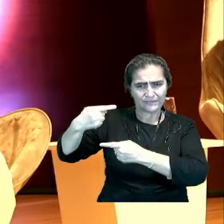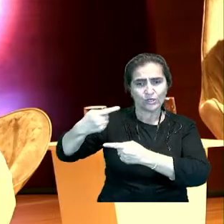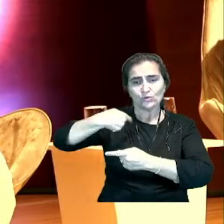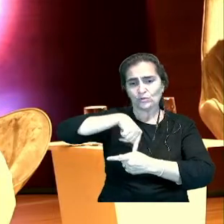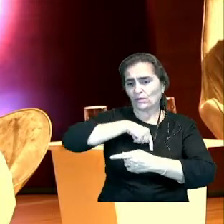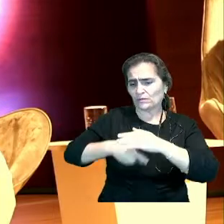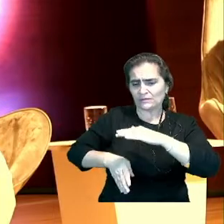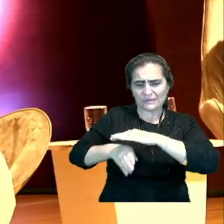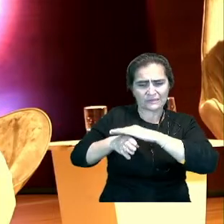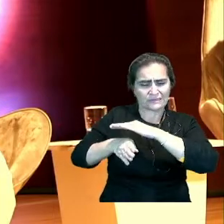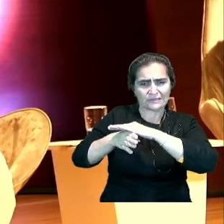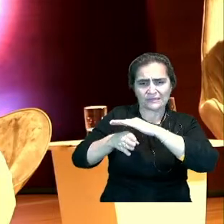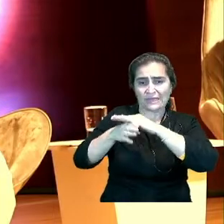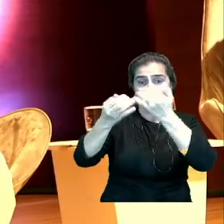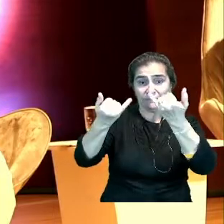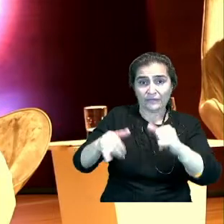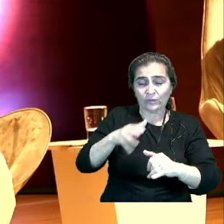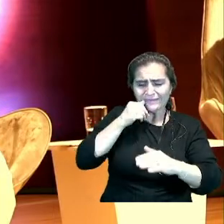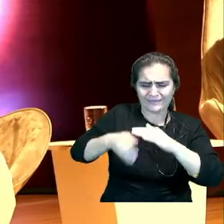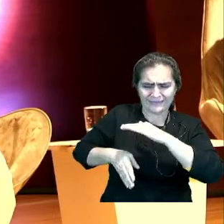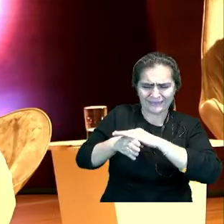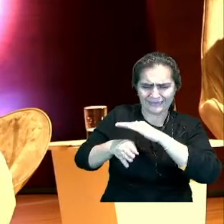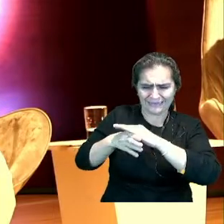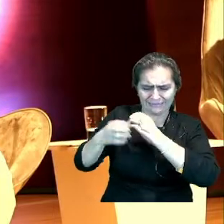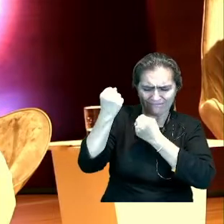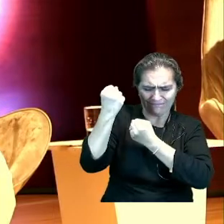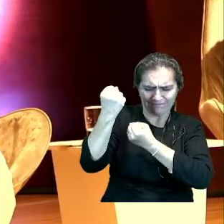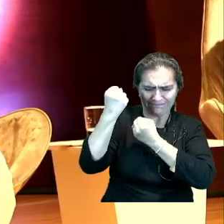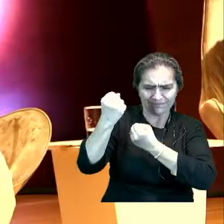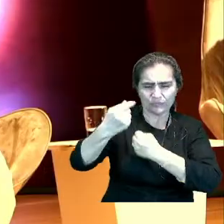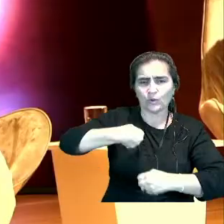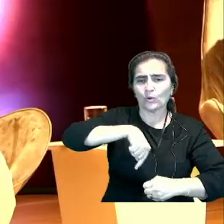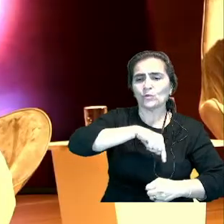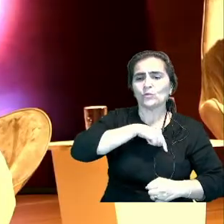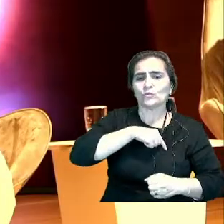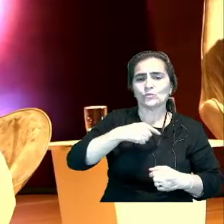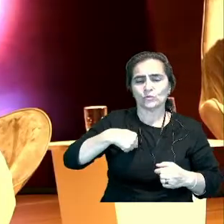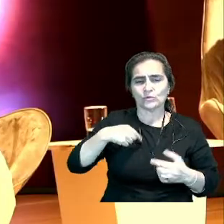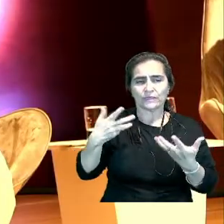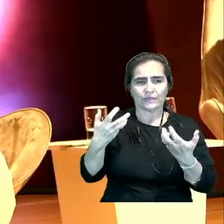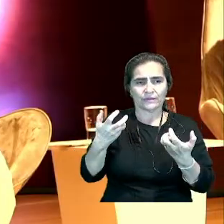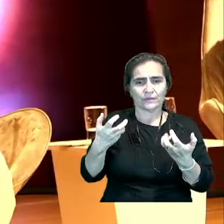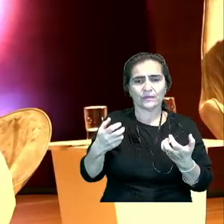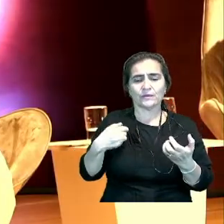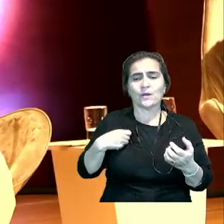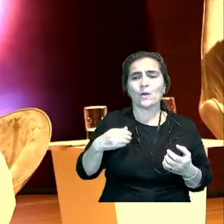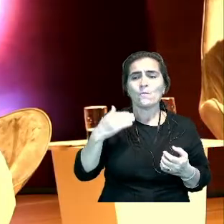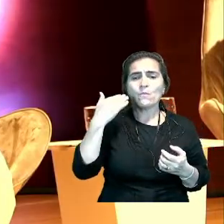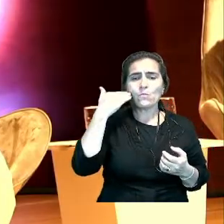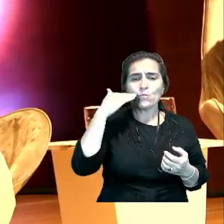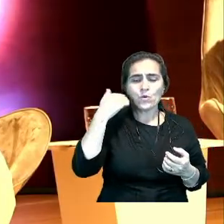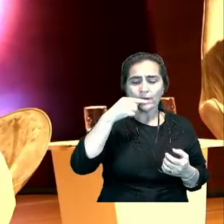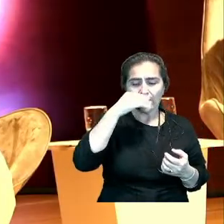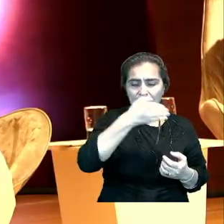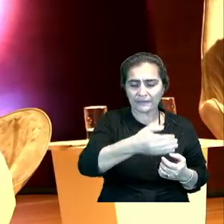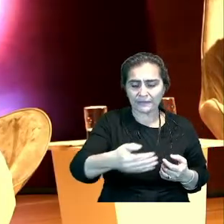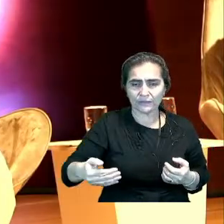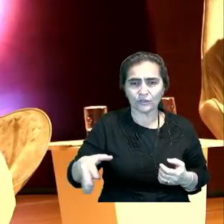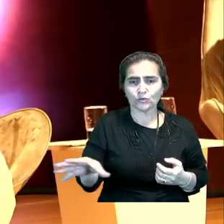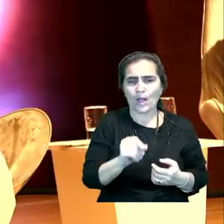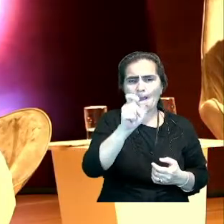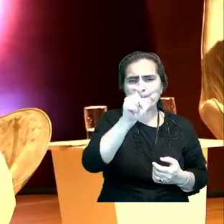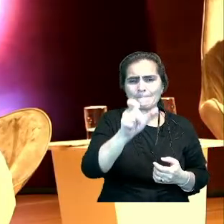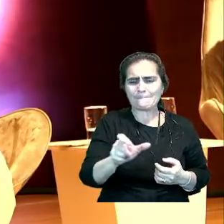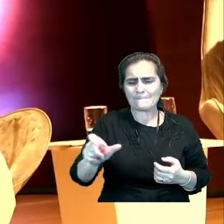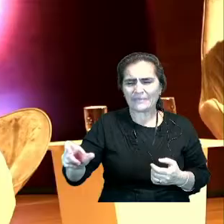The continued treatment of women and girls, people of African descent, as